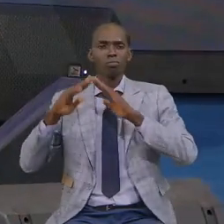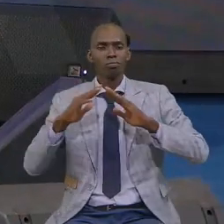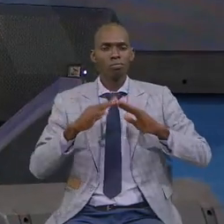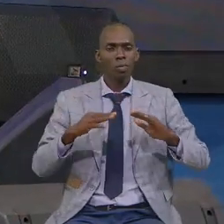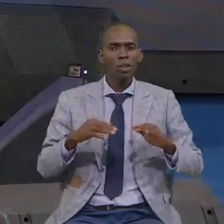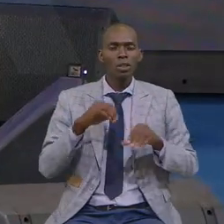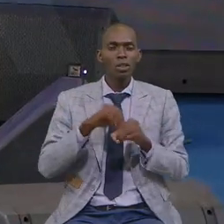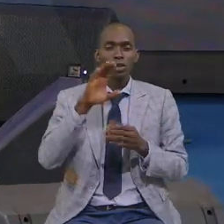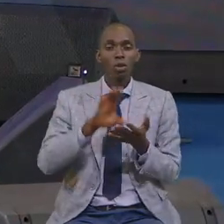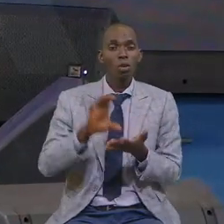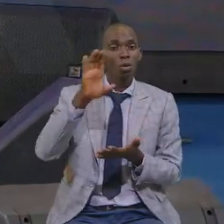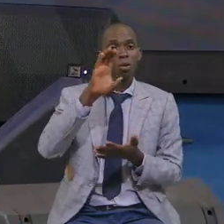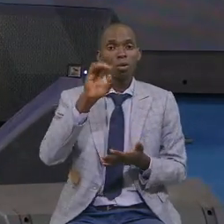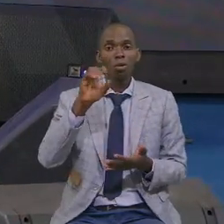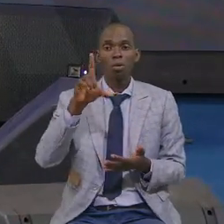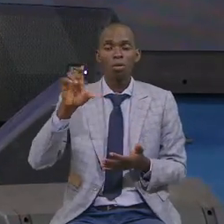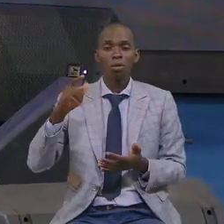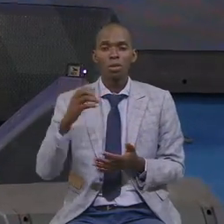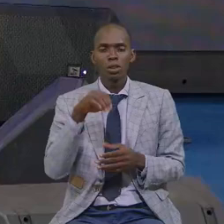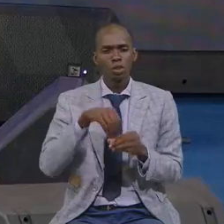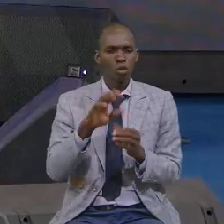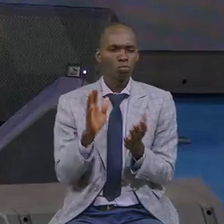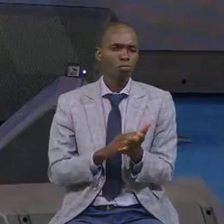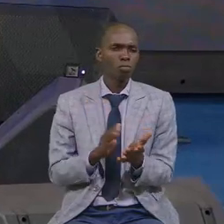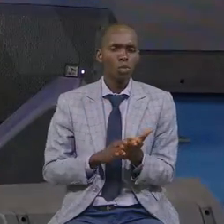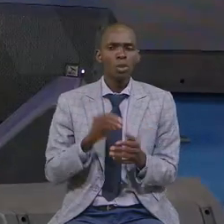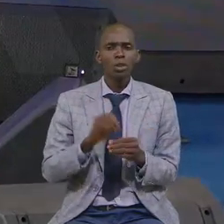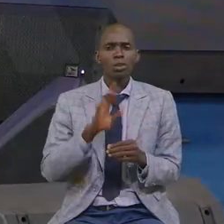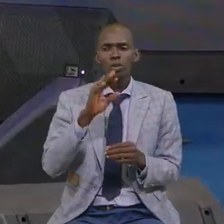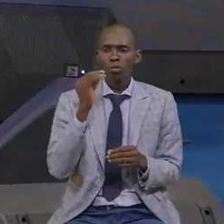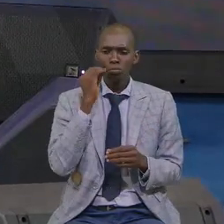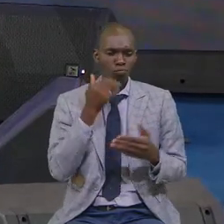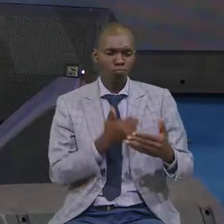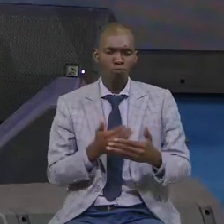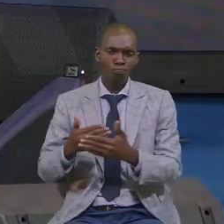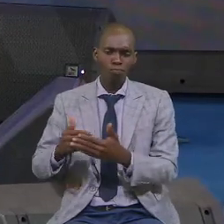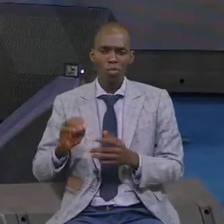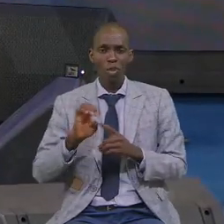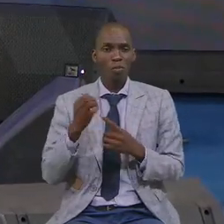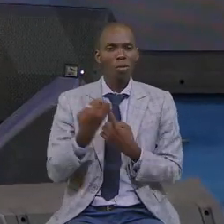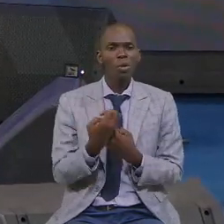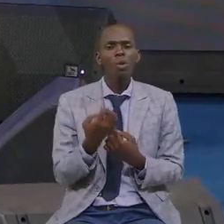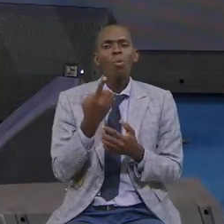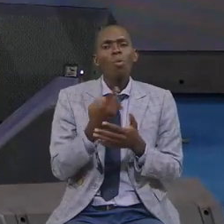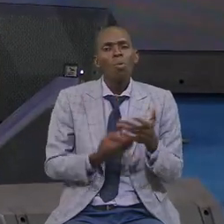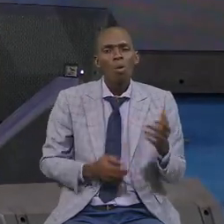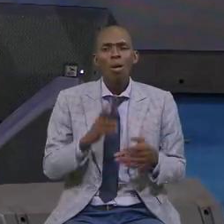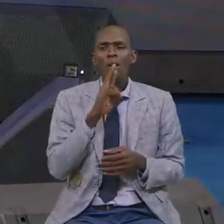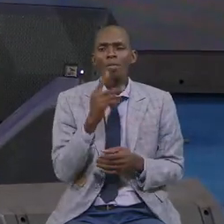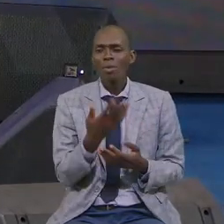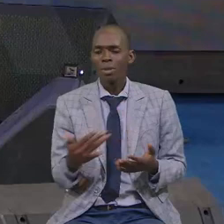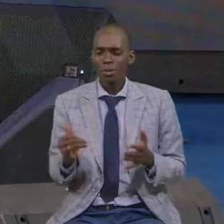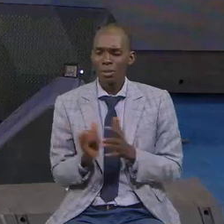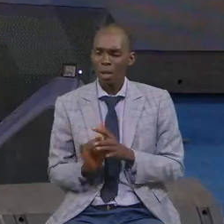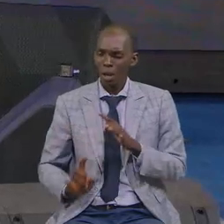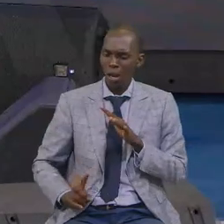college, in your school, in your environment, what are the things that come